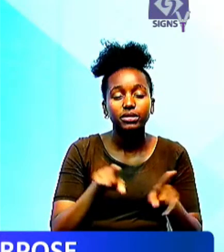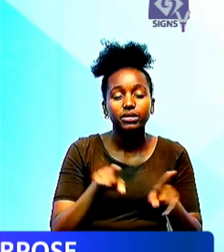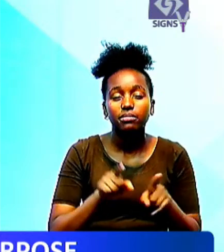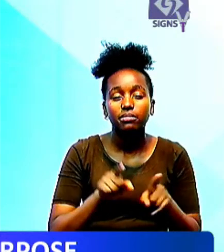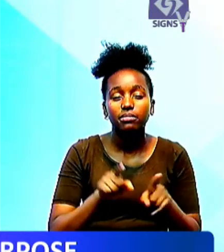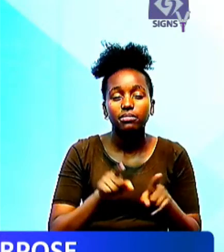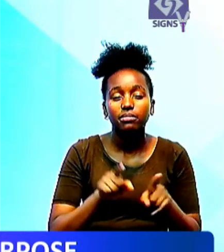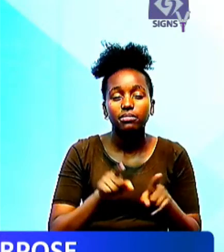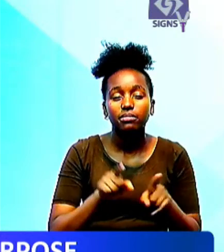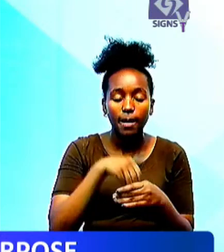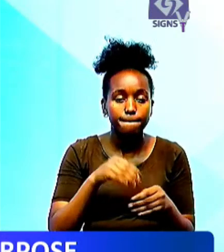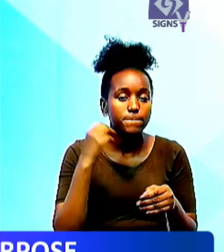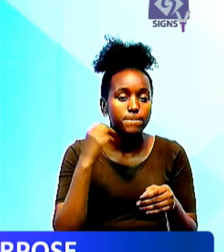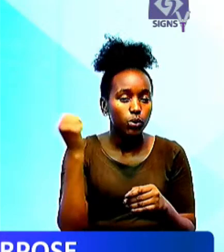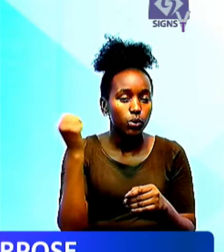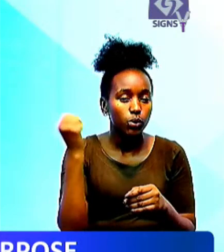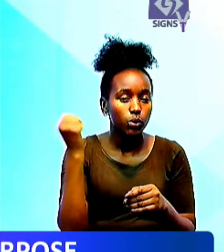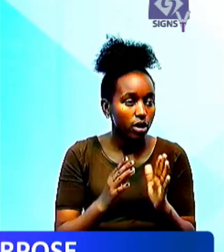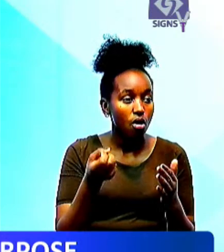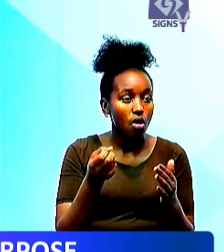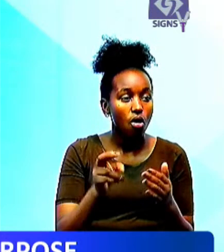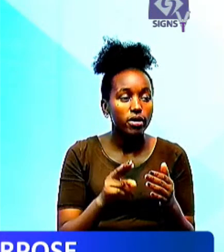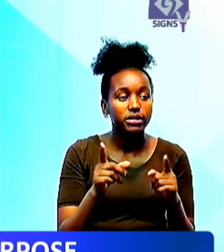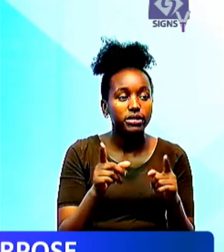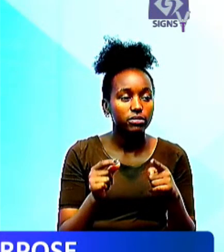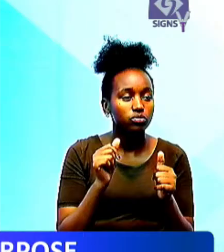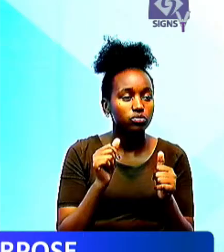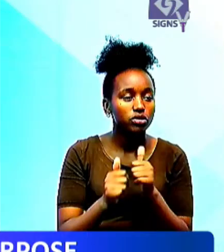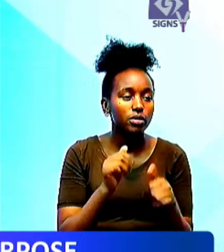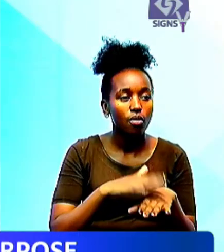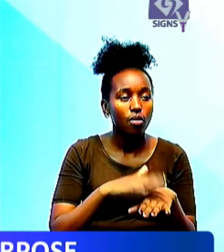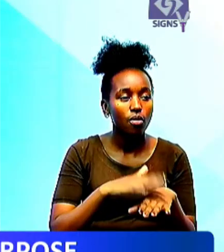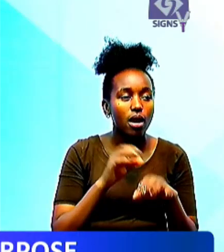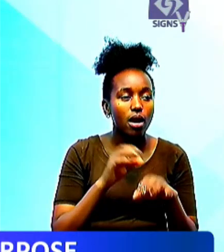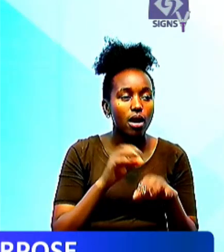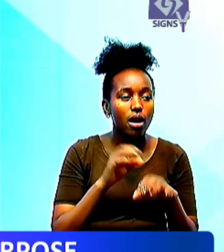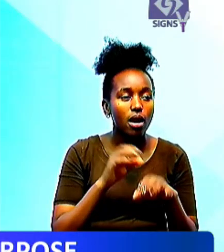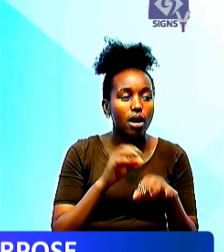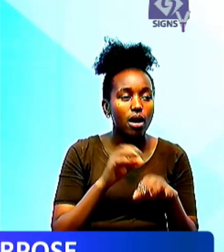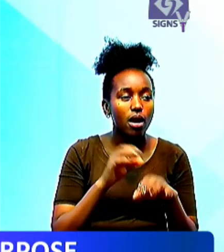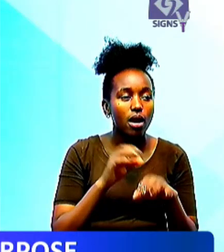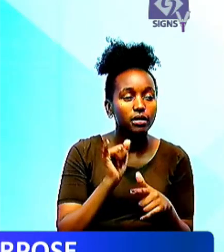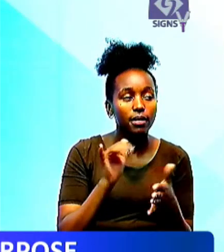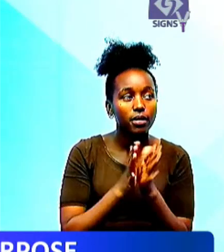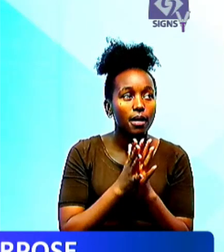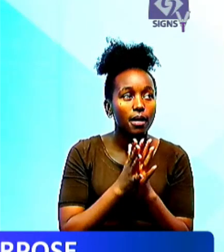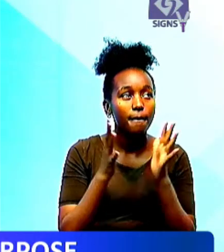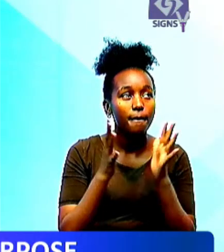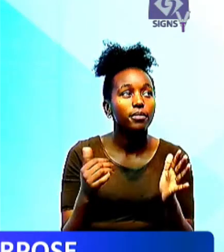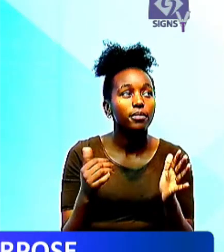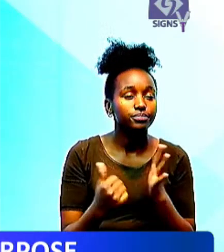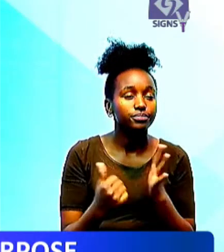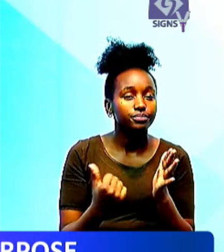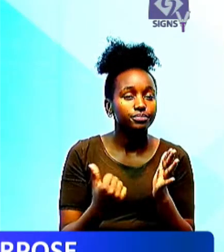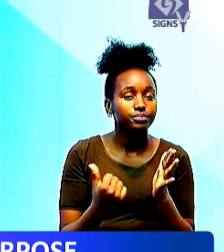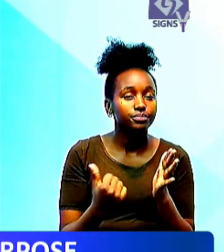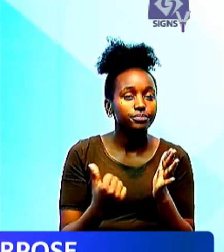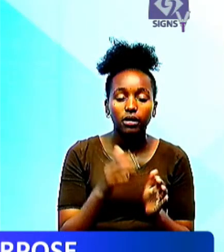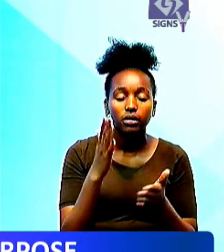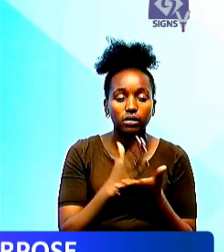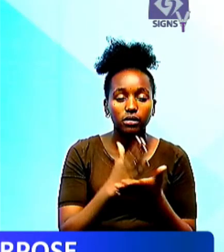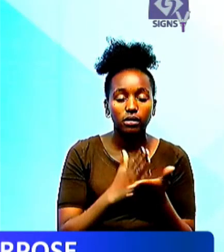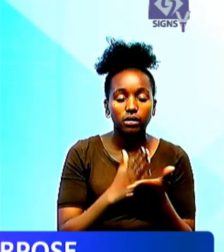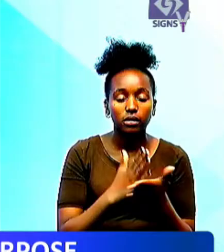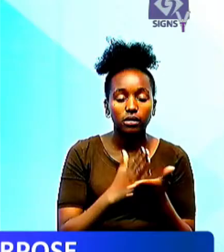way, definitely, or statements made and all that, and that's why when you hear sanctions are given to a country, and when you are put into those